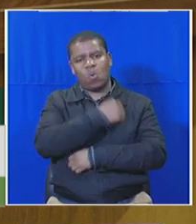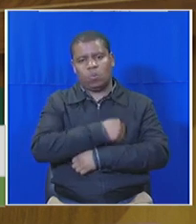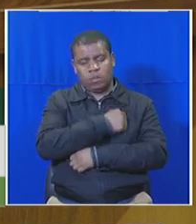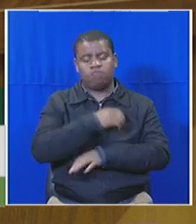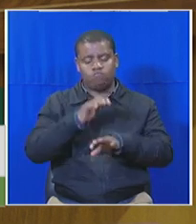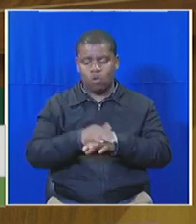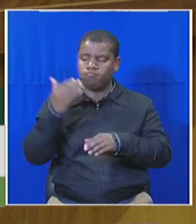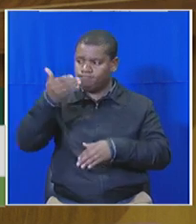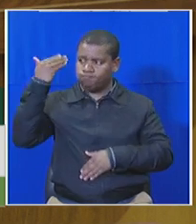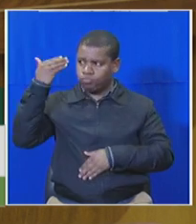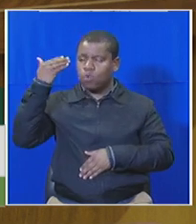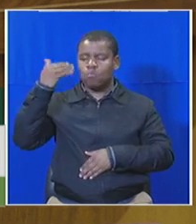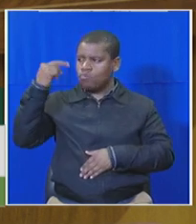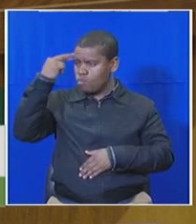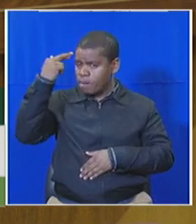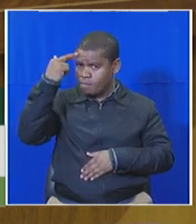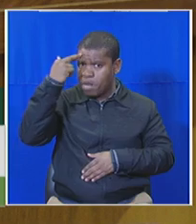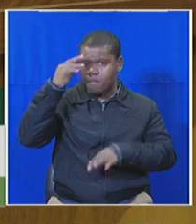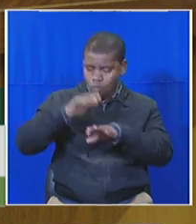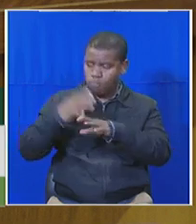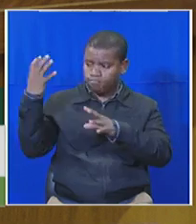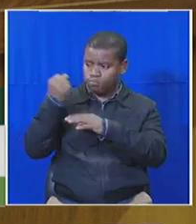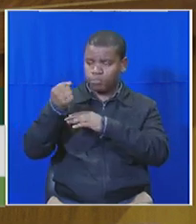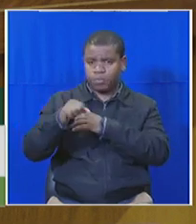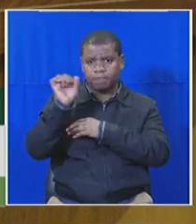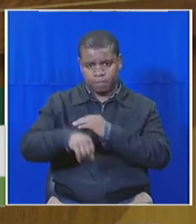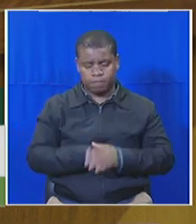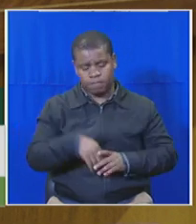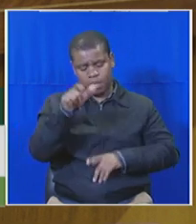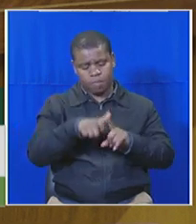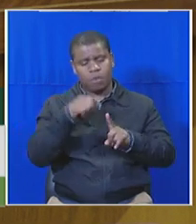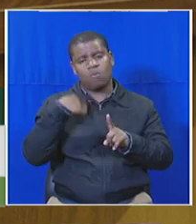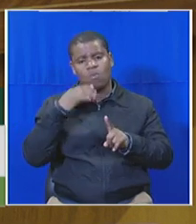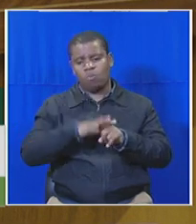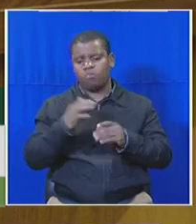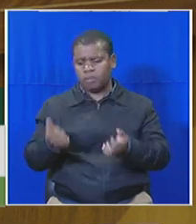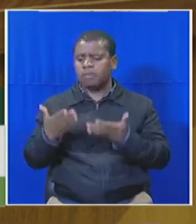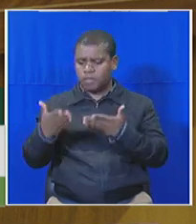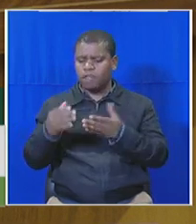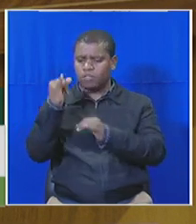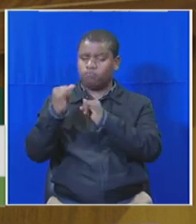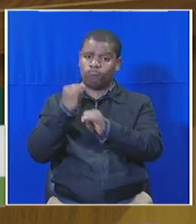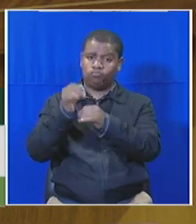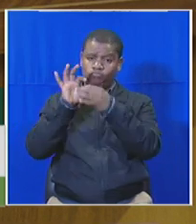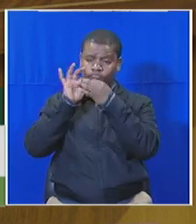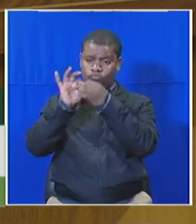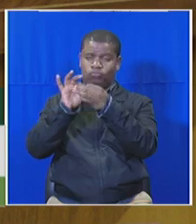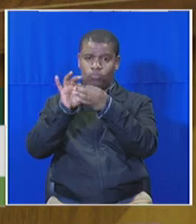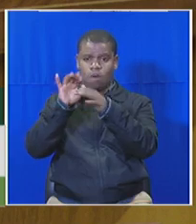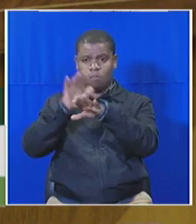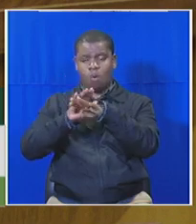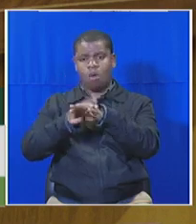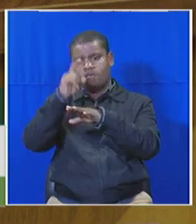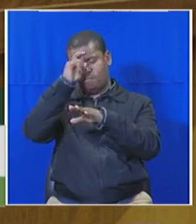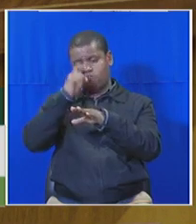was blocked by some members in the National Assembly. While Kenneth Mubu was a serving member on the International Relations and Cooperation